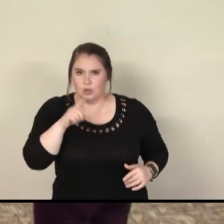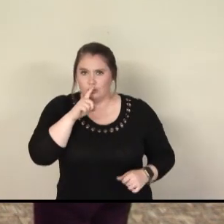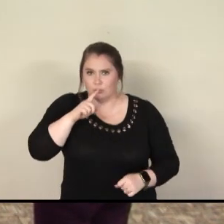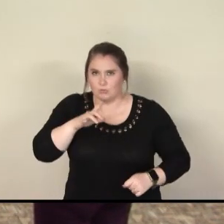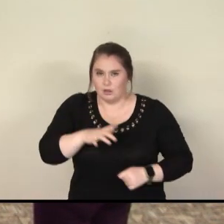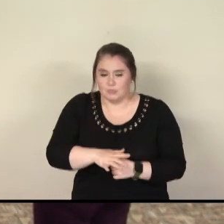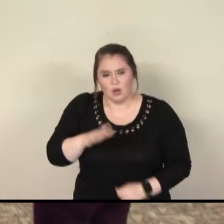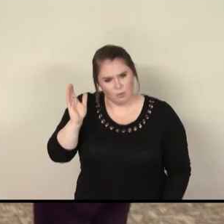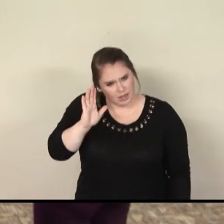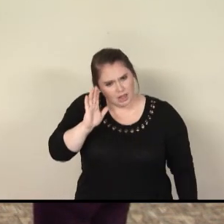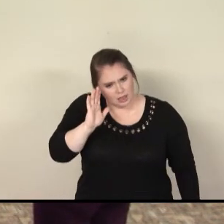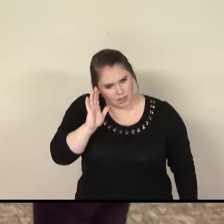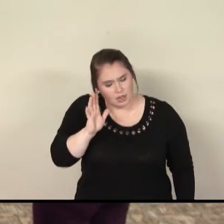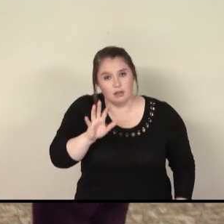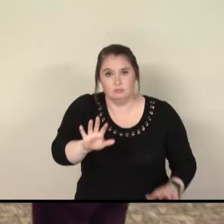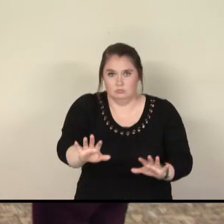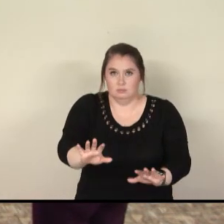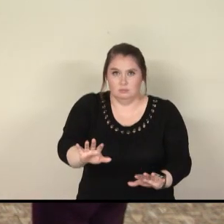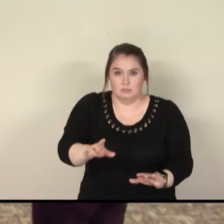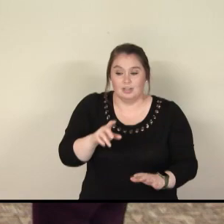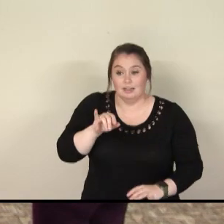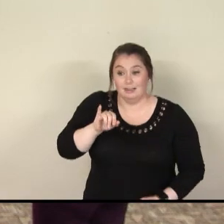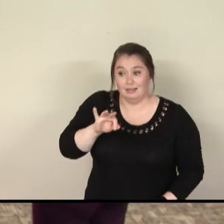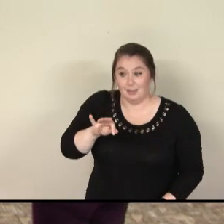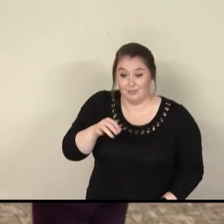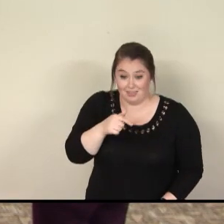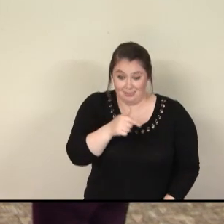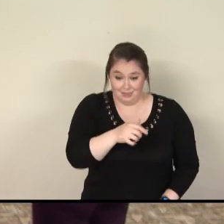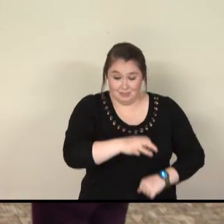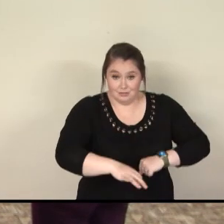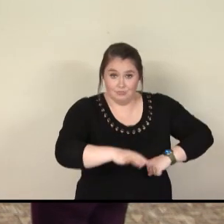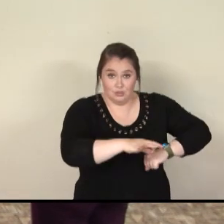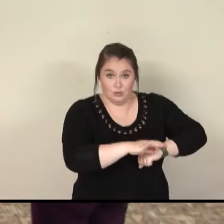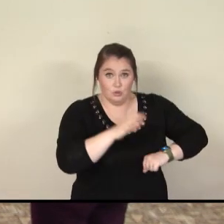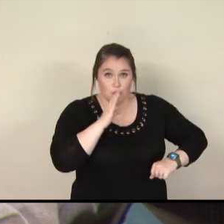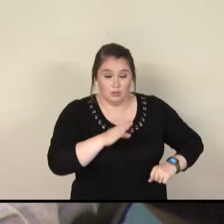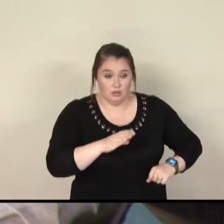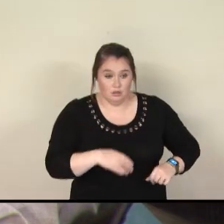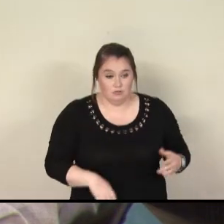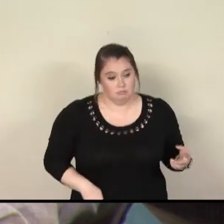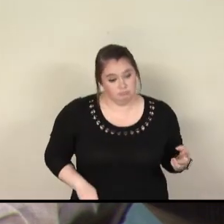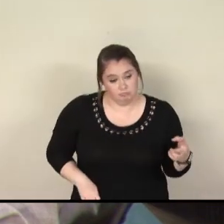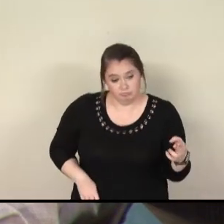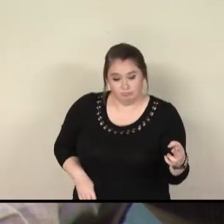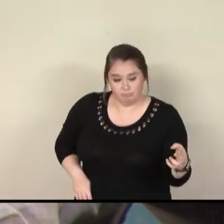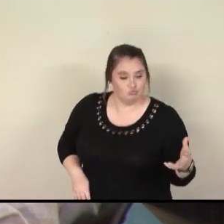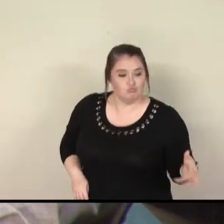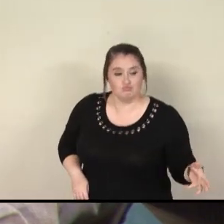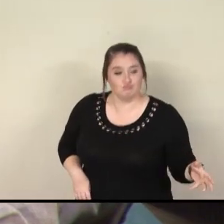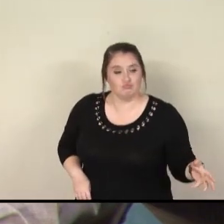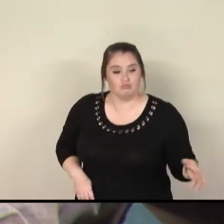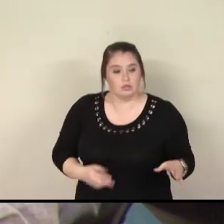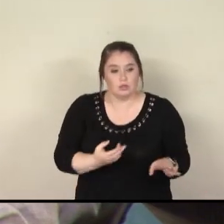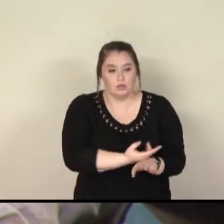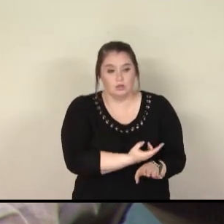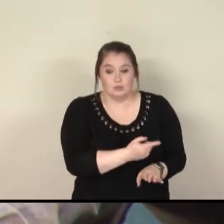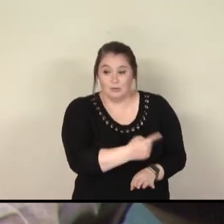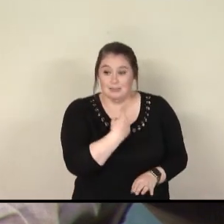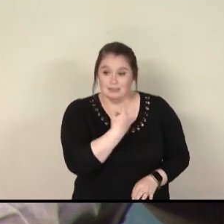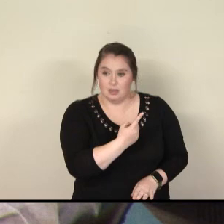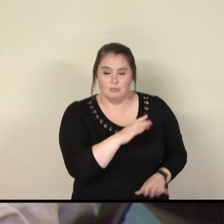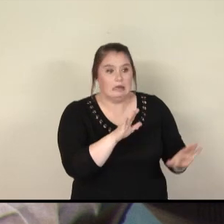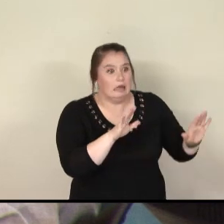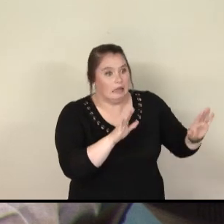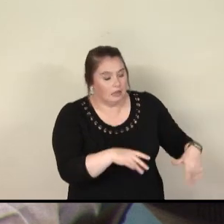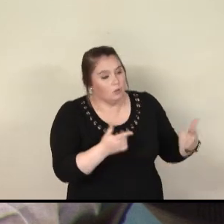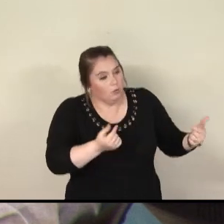want to make sure that if we're going to cut off this field from use, and we're telling them, hey, when we get done, it'll be